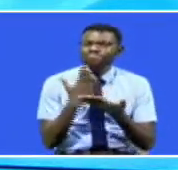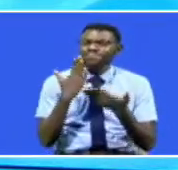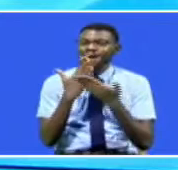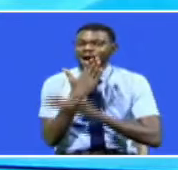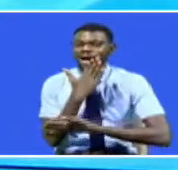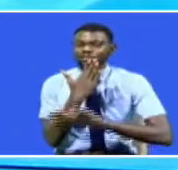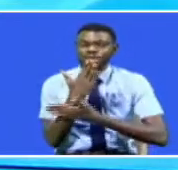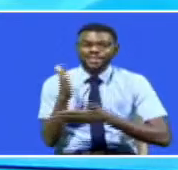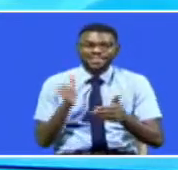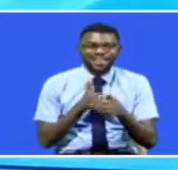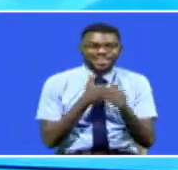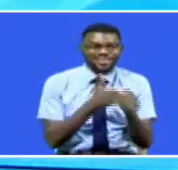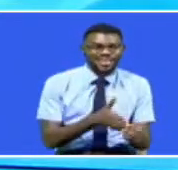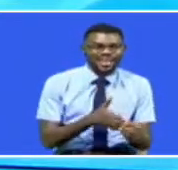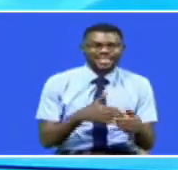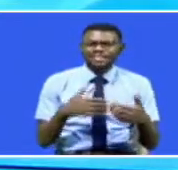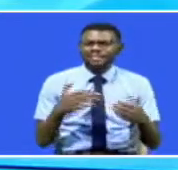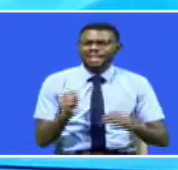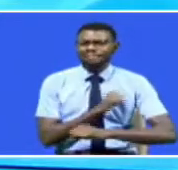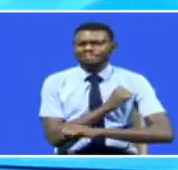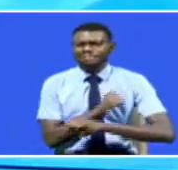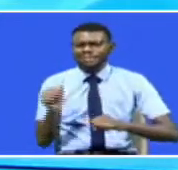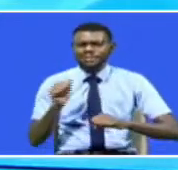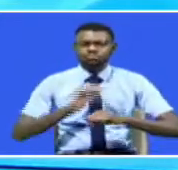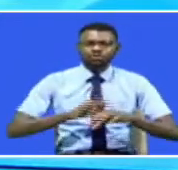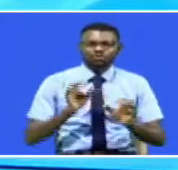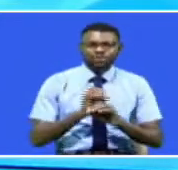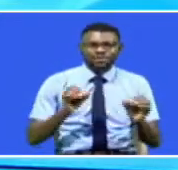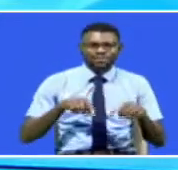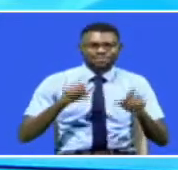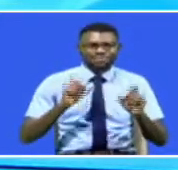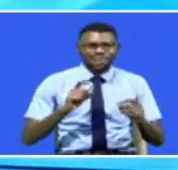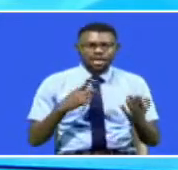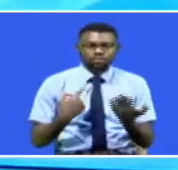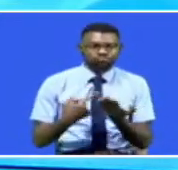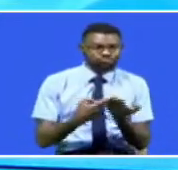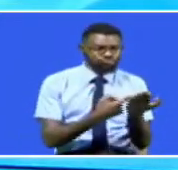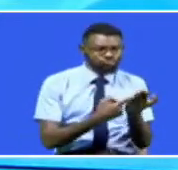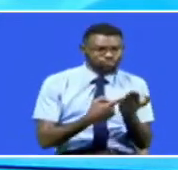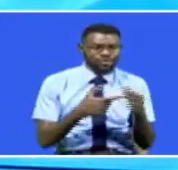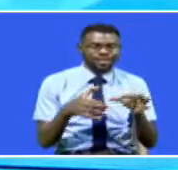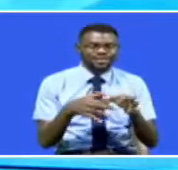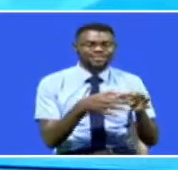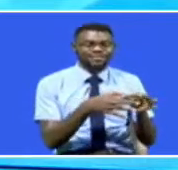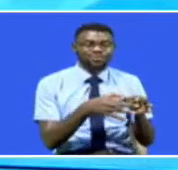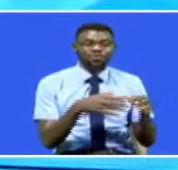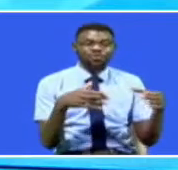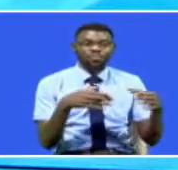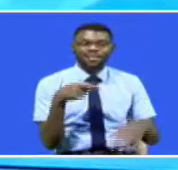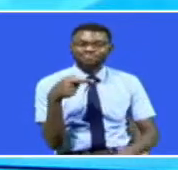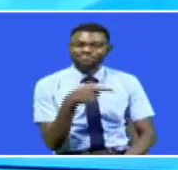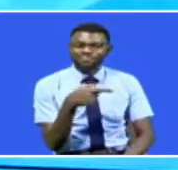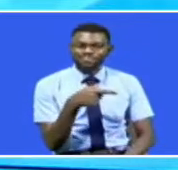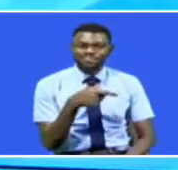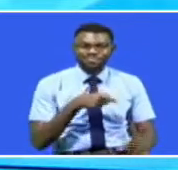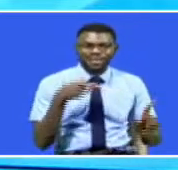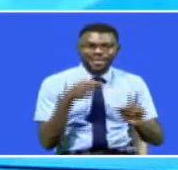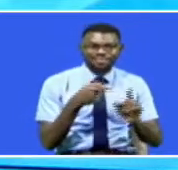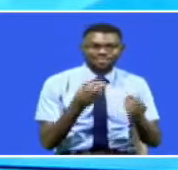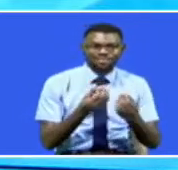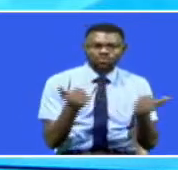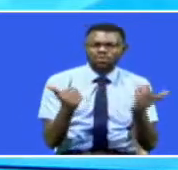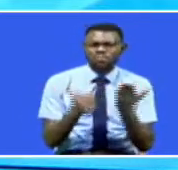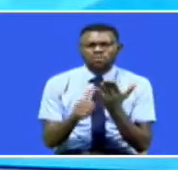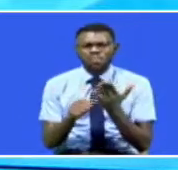to give up their hardline stance and instead engage in talks with Azimio la Umoja to end the issues leading